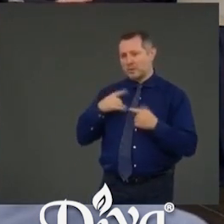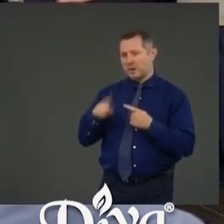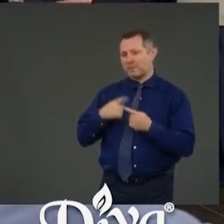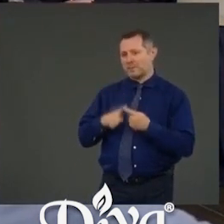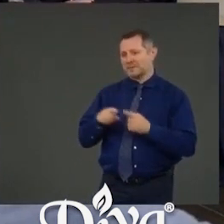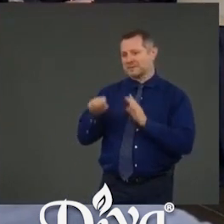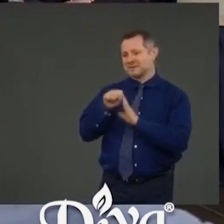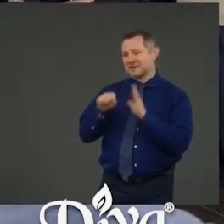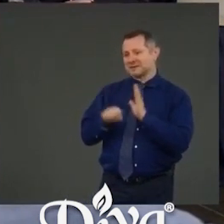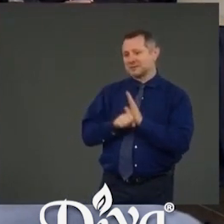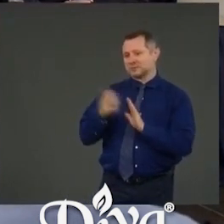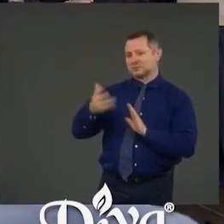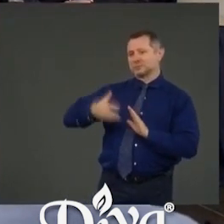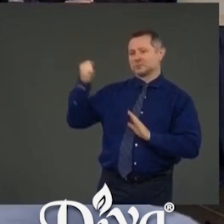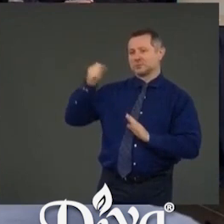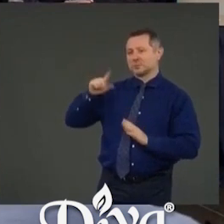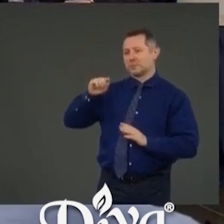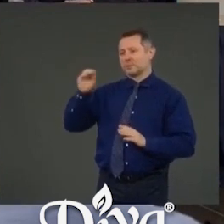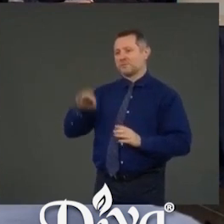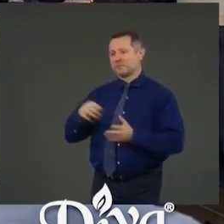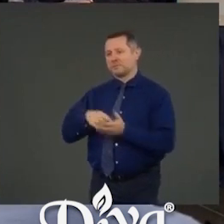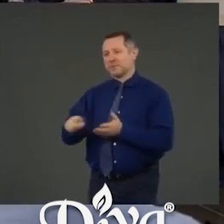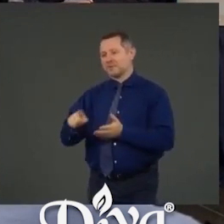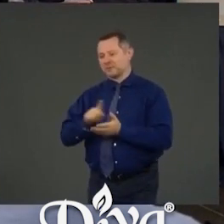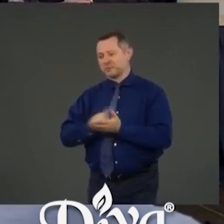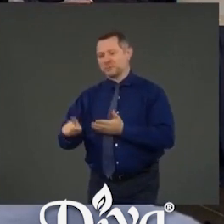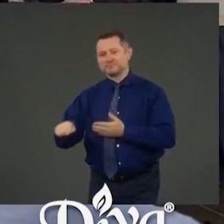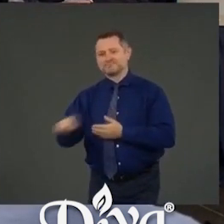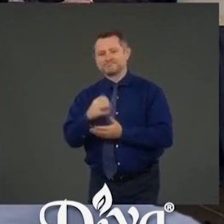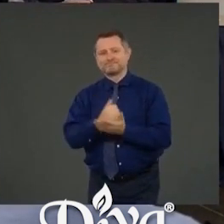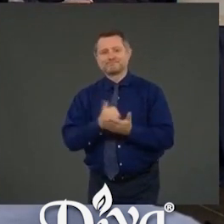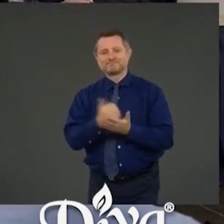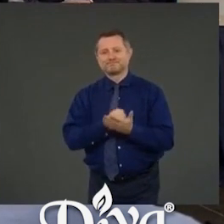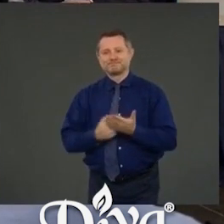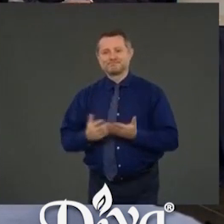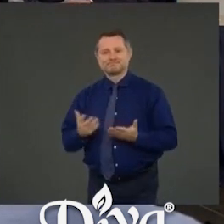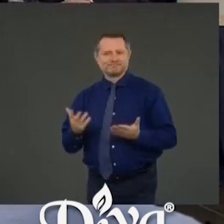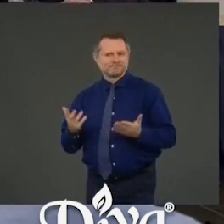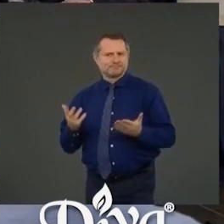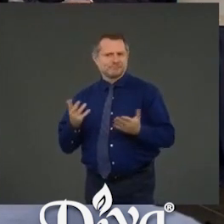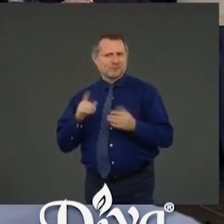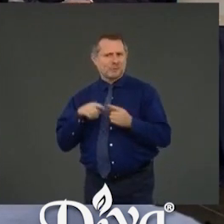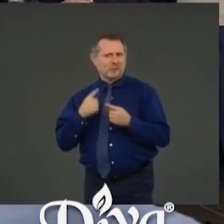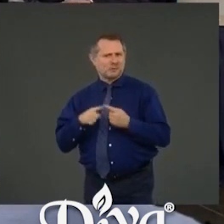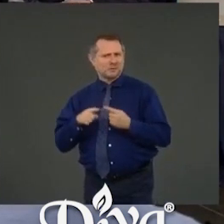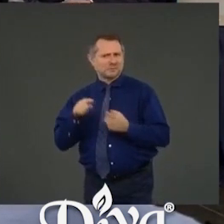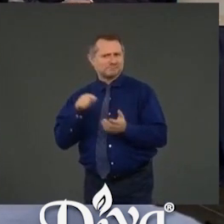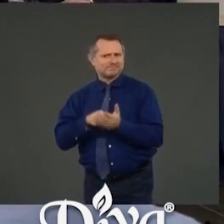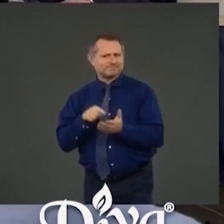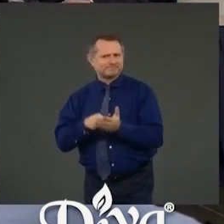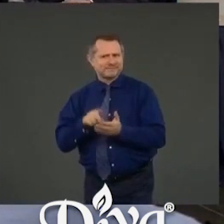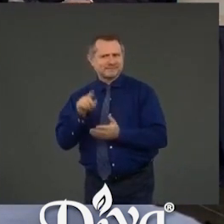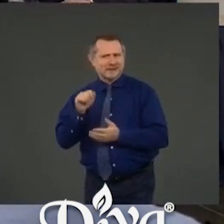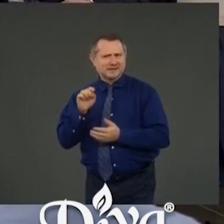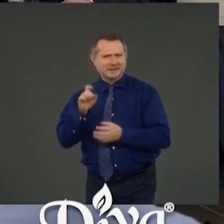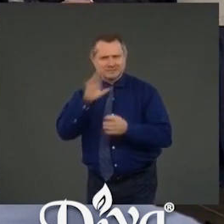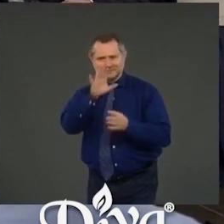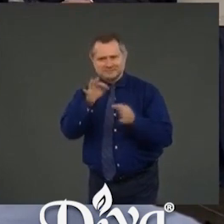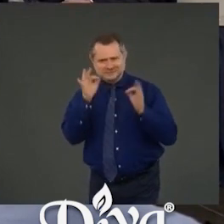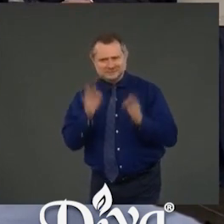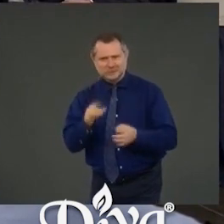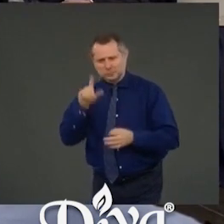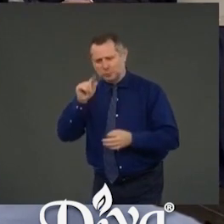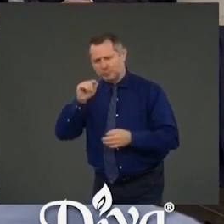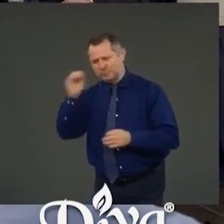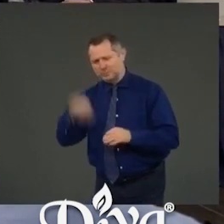20% of payments this week. When is the real drop dead date for enacting 20% budget cuts you've